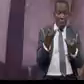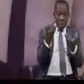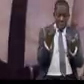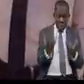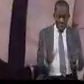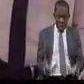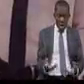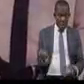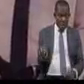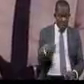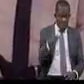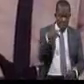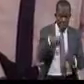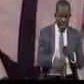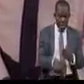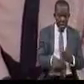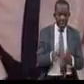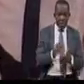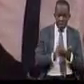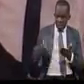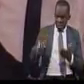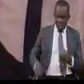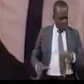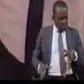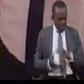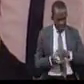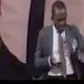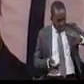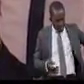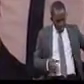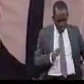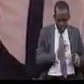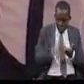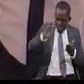Remove them, remove them, remove them,